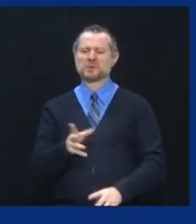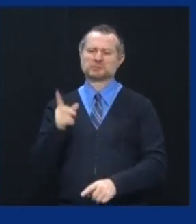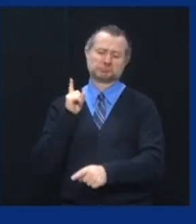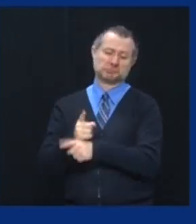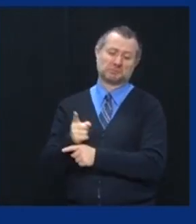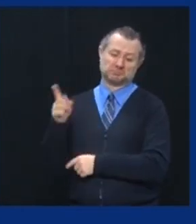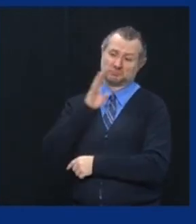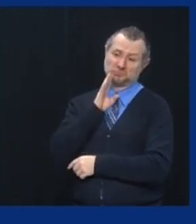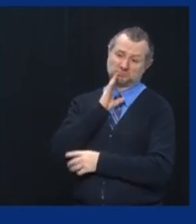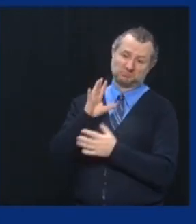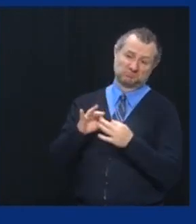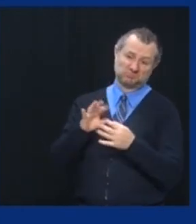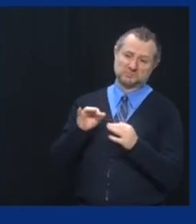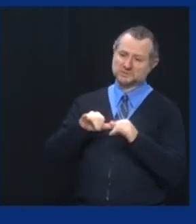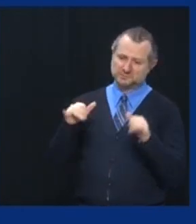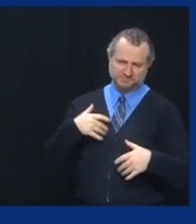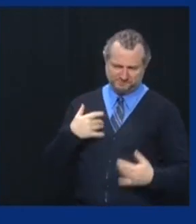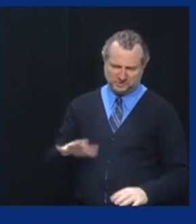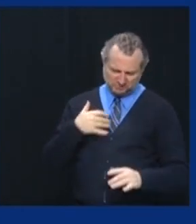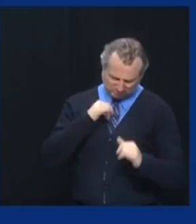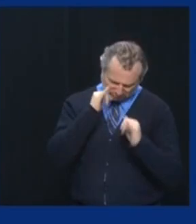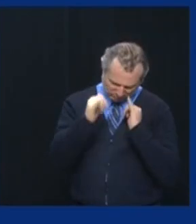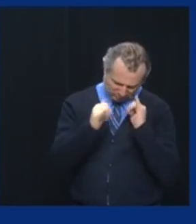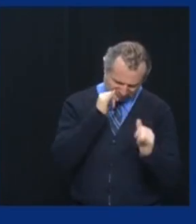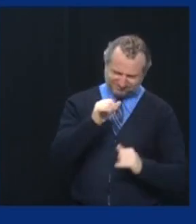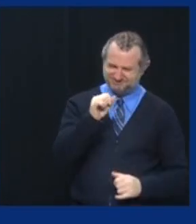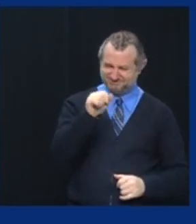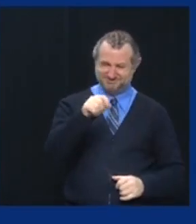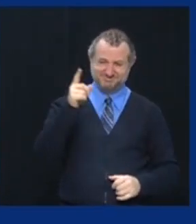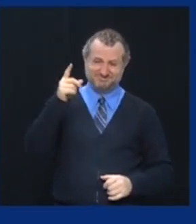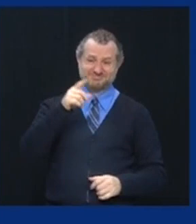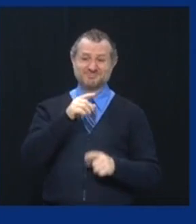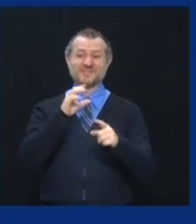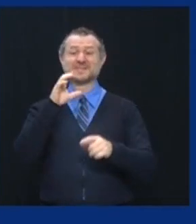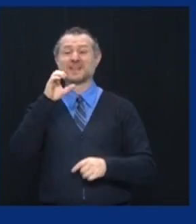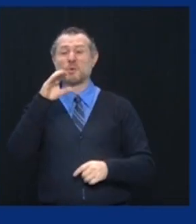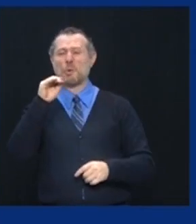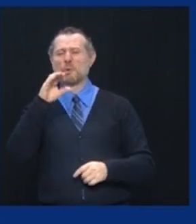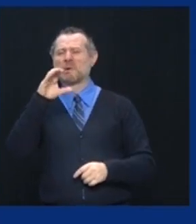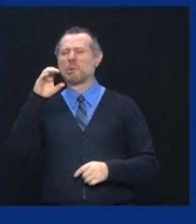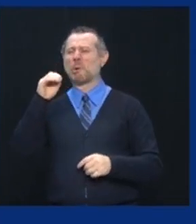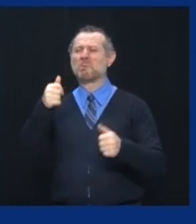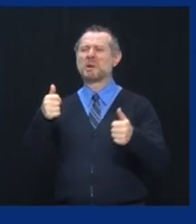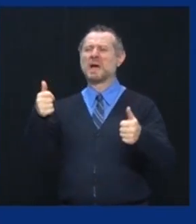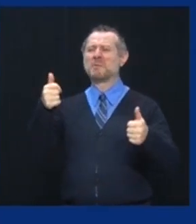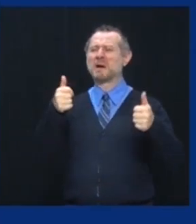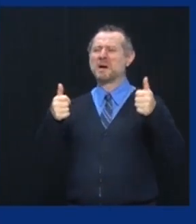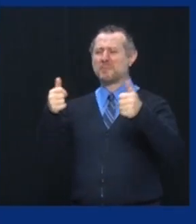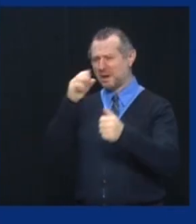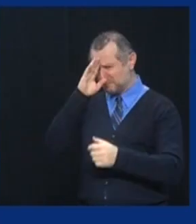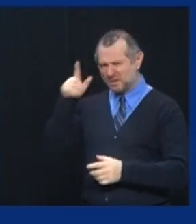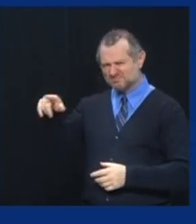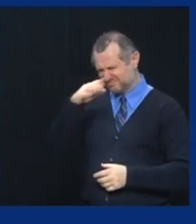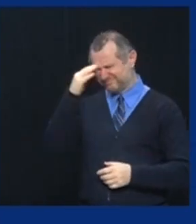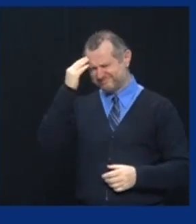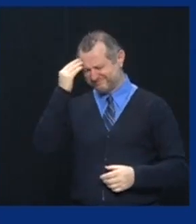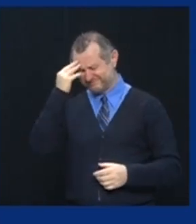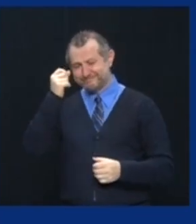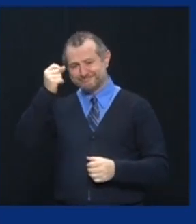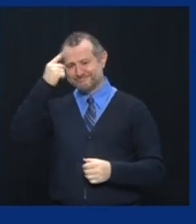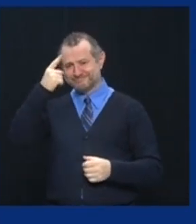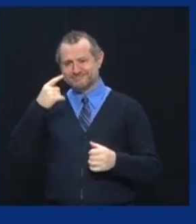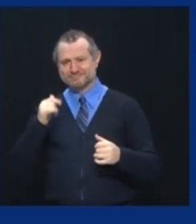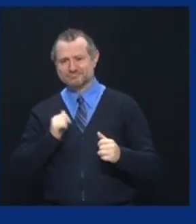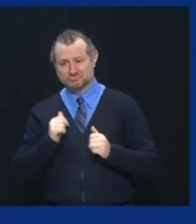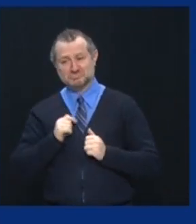spoken to several of the hospital CEOs. They need to be aggressive, and they recognize this. Some are just more efficient at moving things